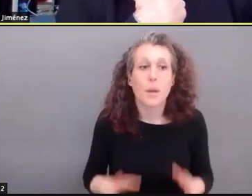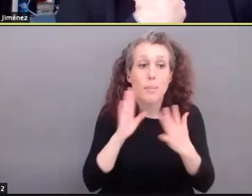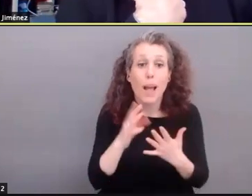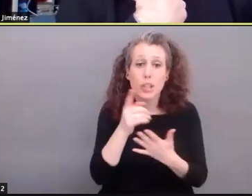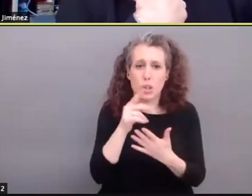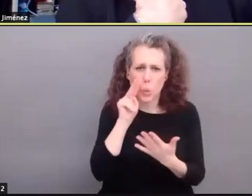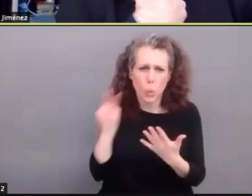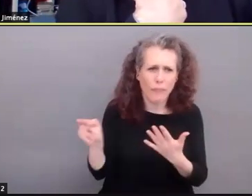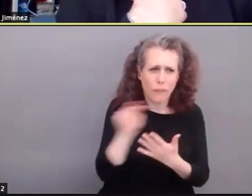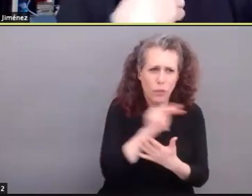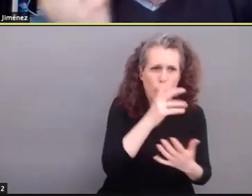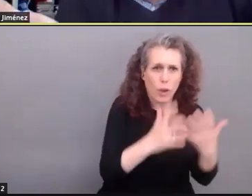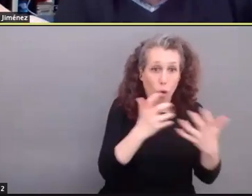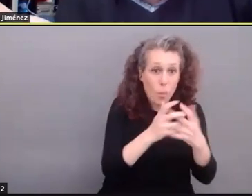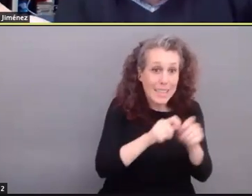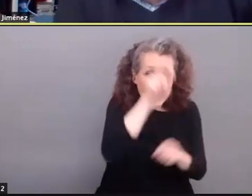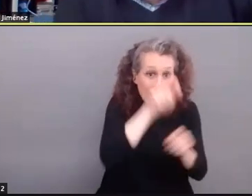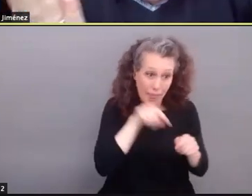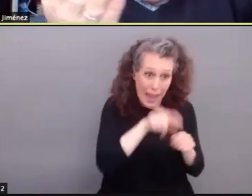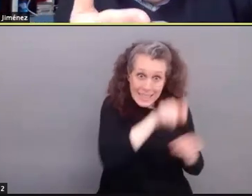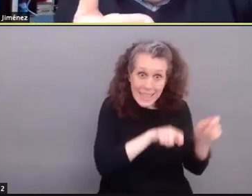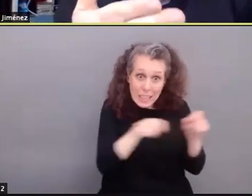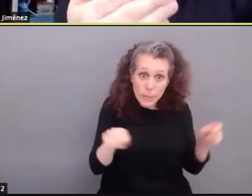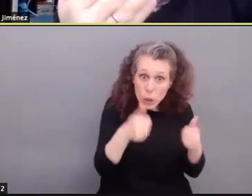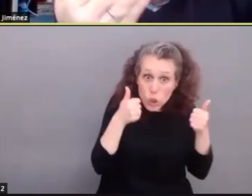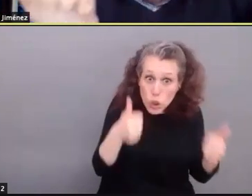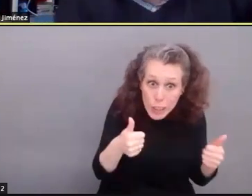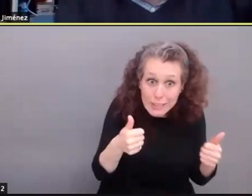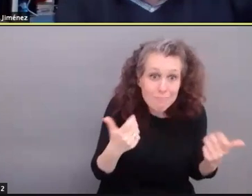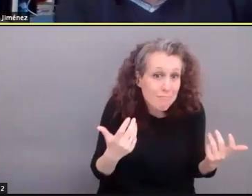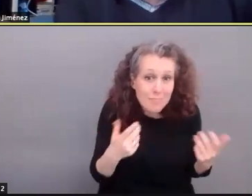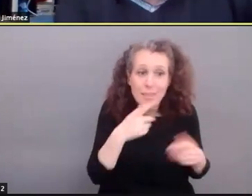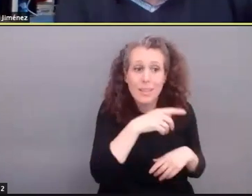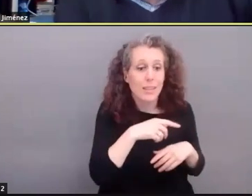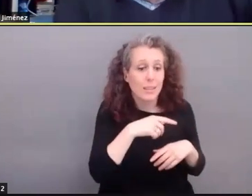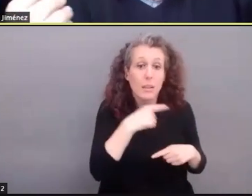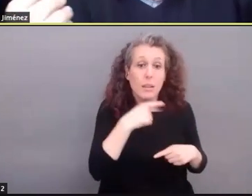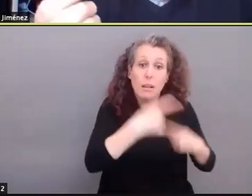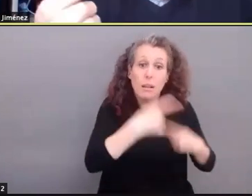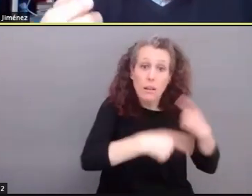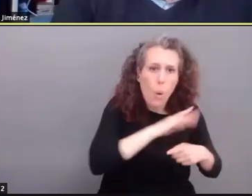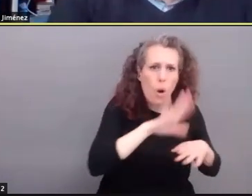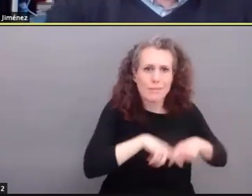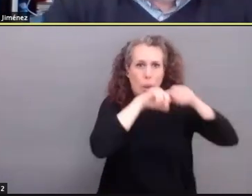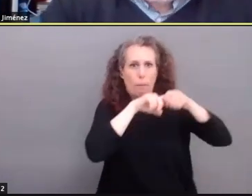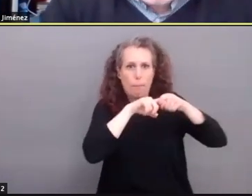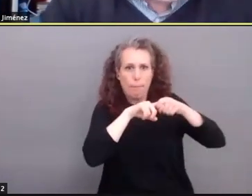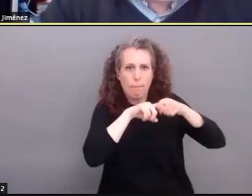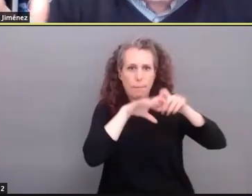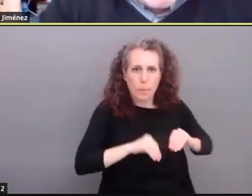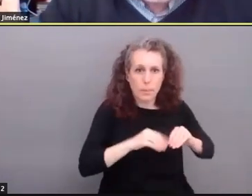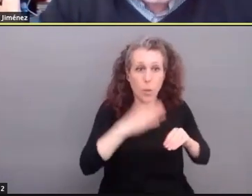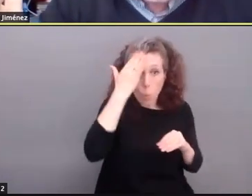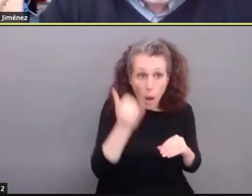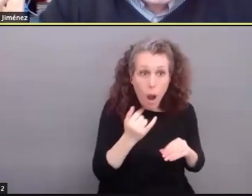assessment, considering renovation or suspension, because a conformity assessment is not